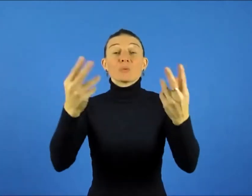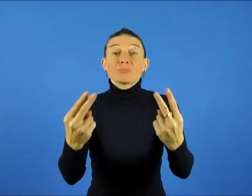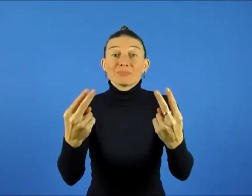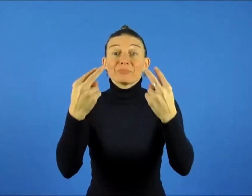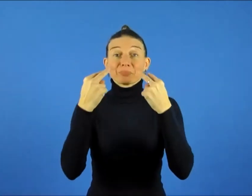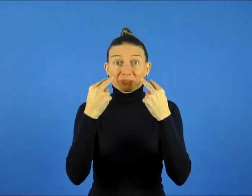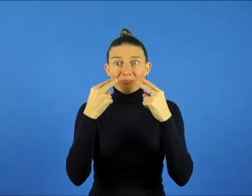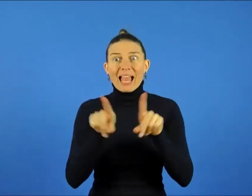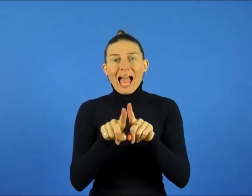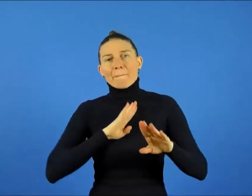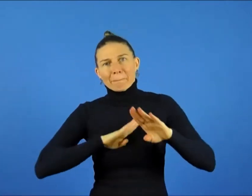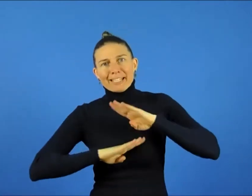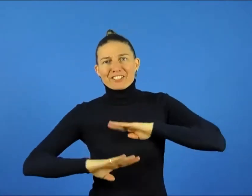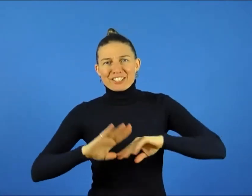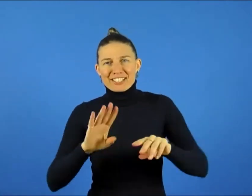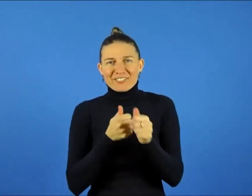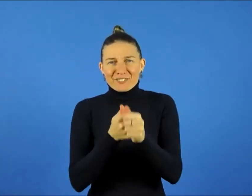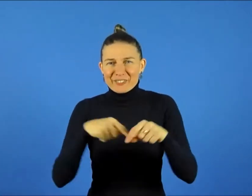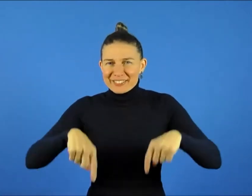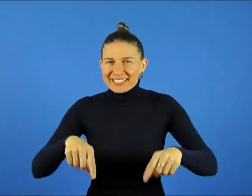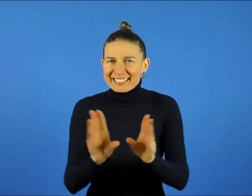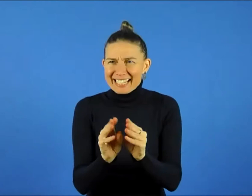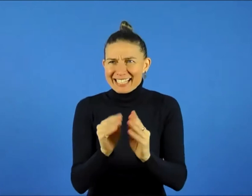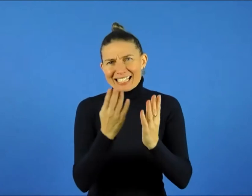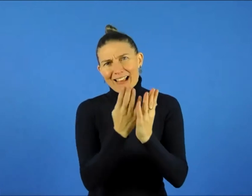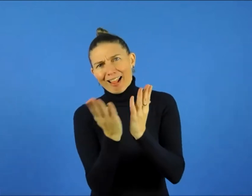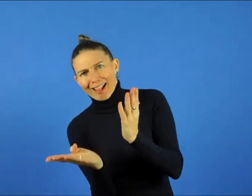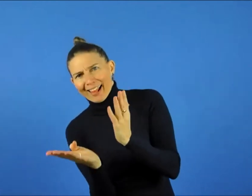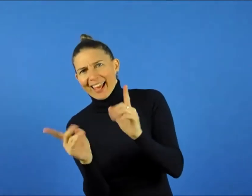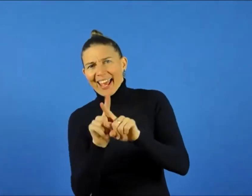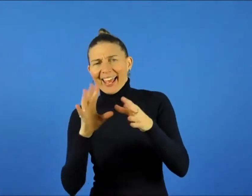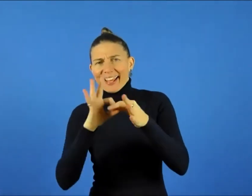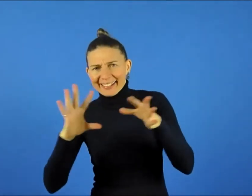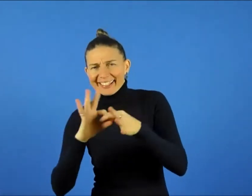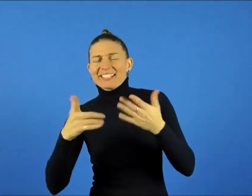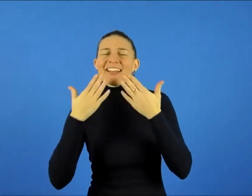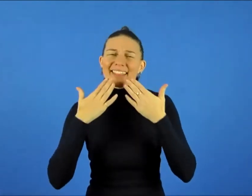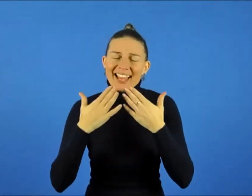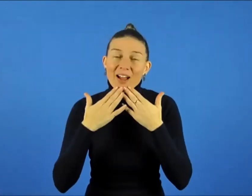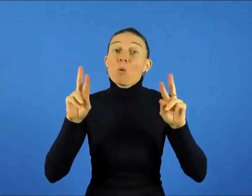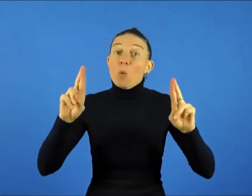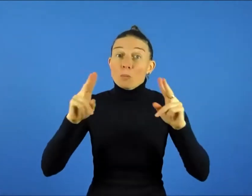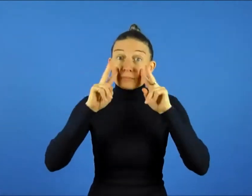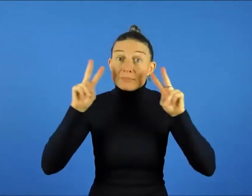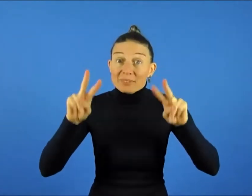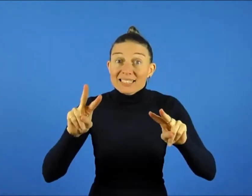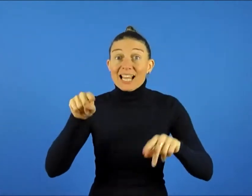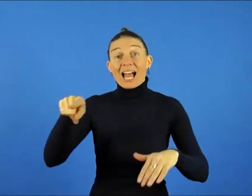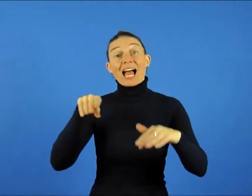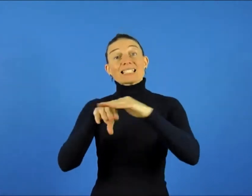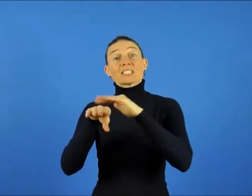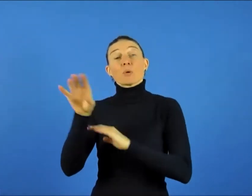patiently following this session at this late hour. And with this, we hope to see all of you at the Accessible